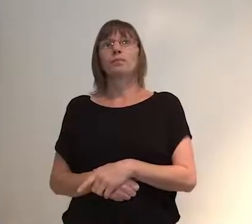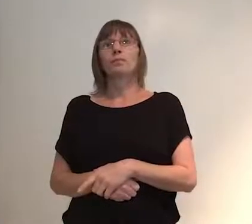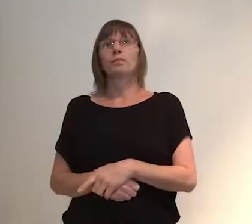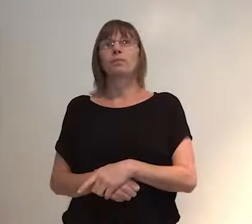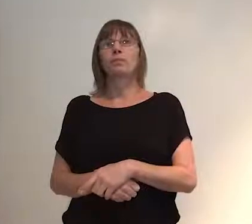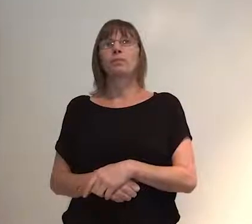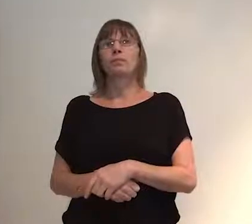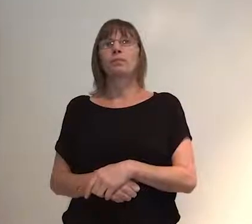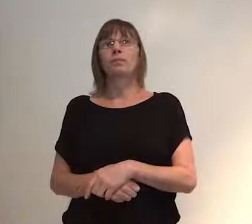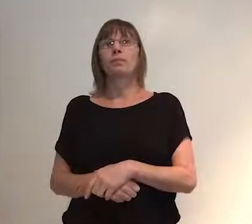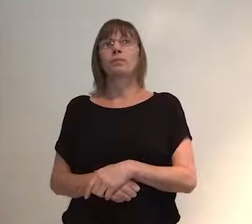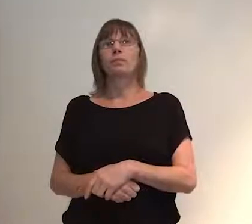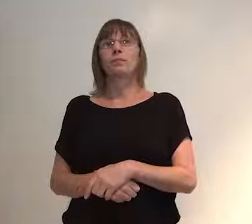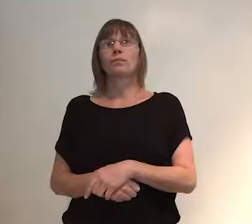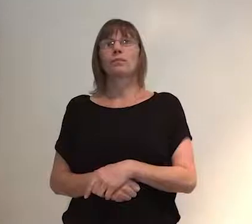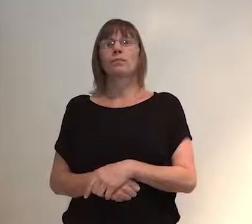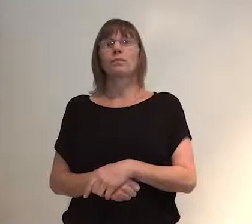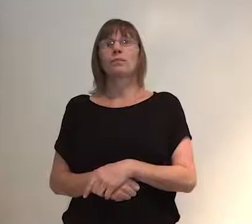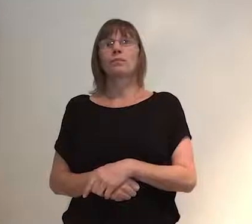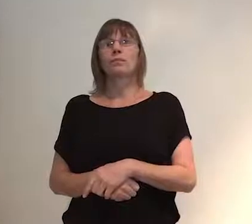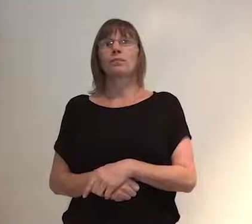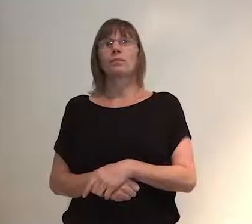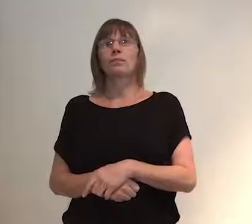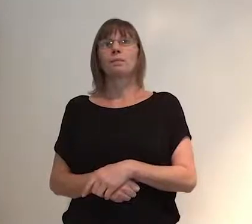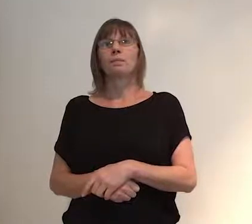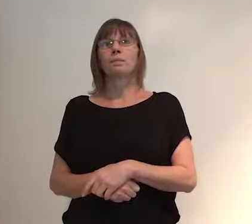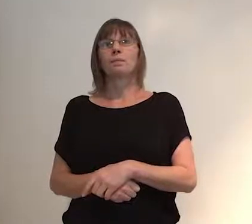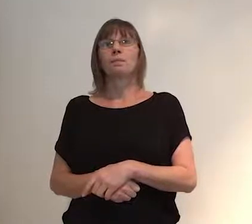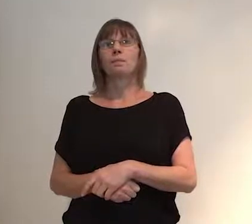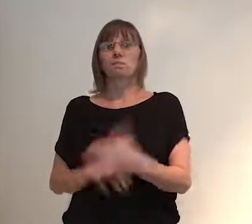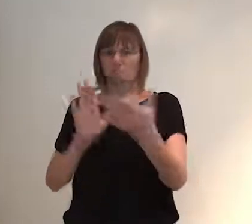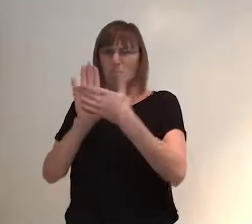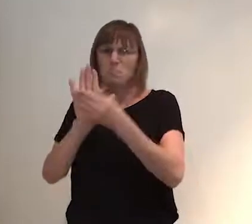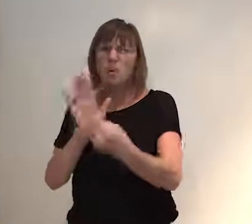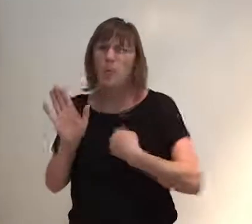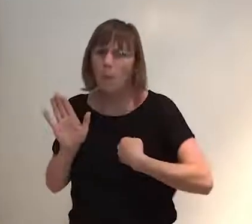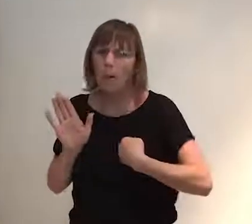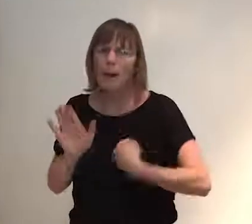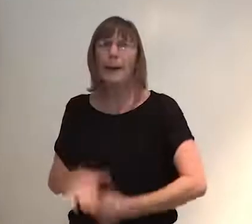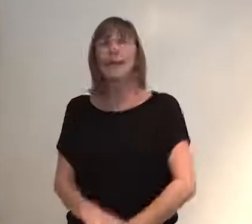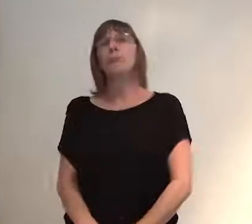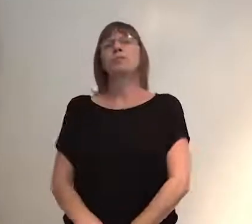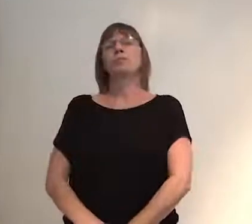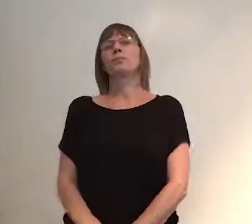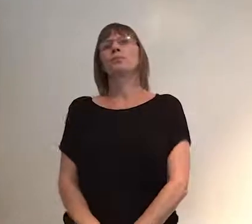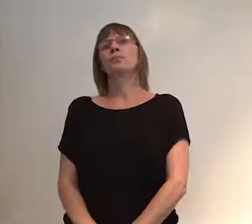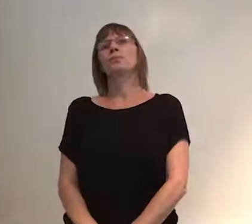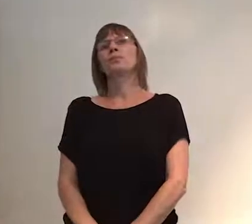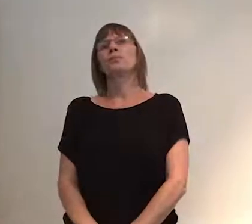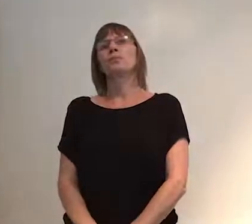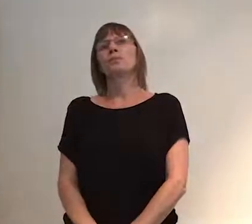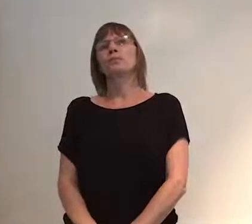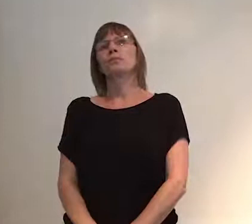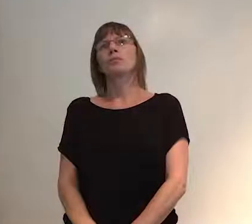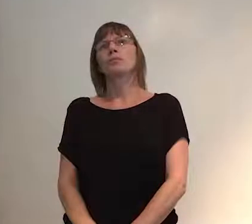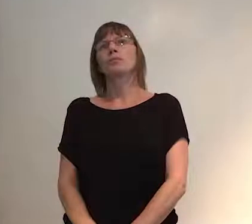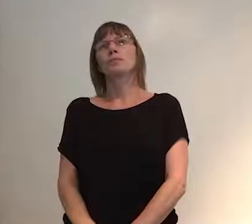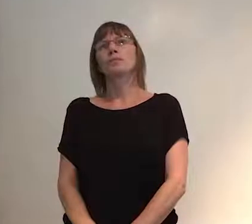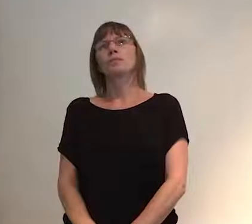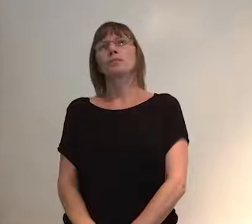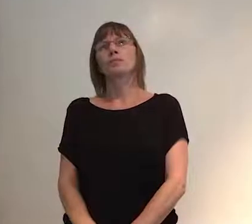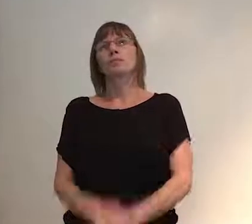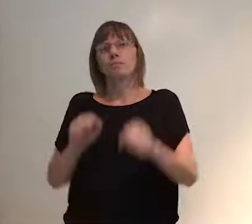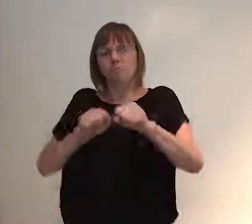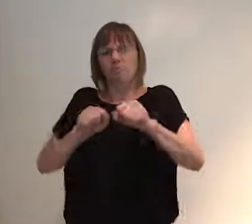I'm going to do it this way for upward dog. Hands out in front. We come down onto our fronts. Take those hands